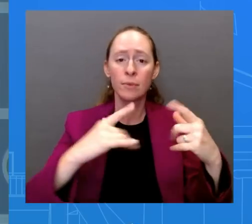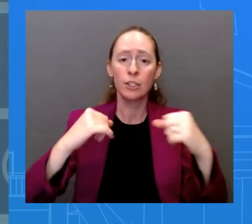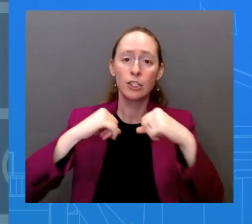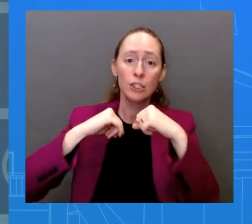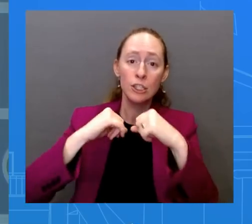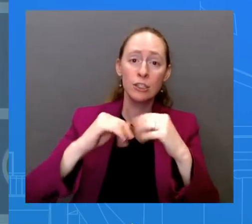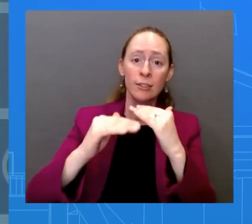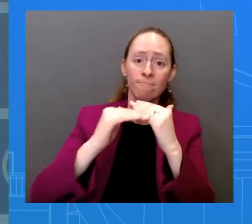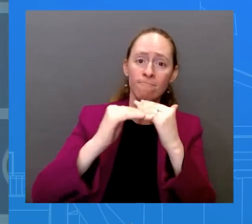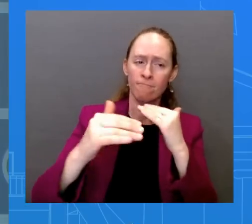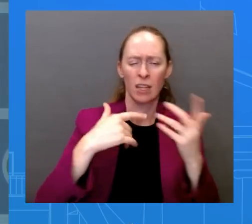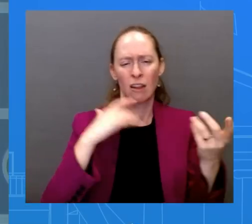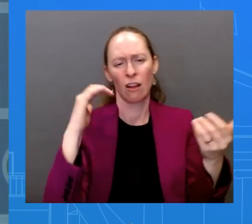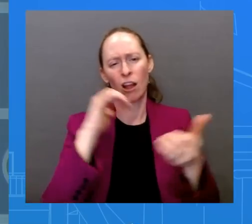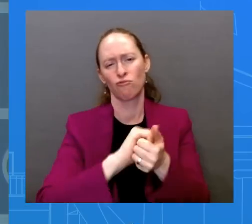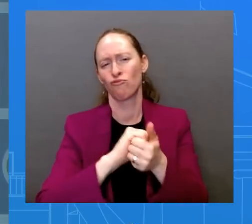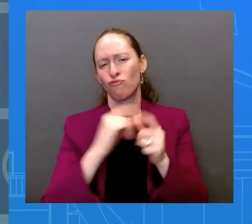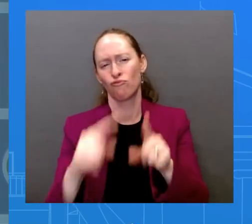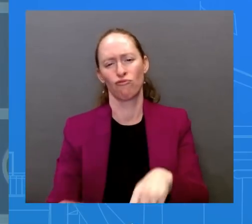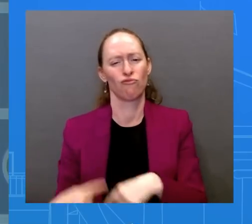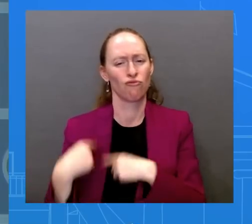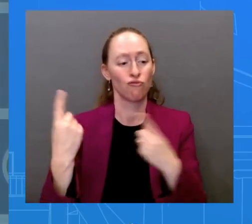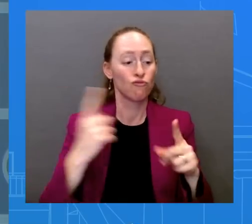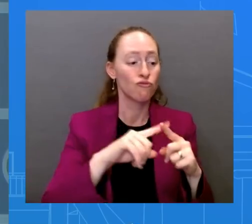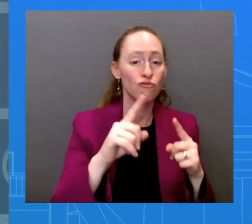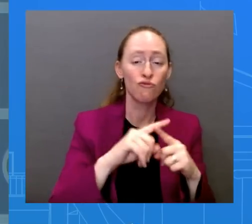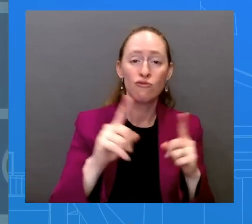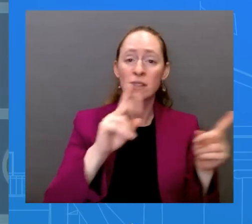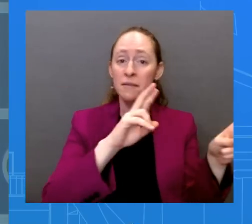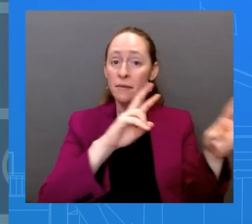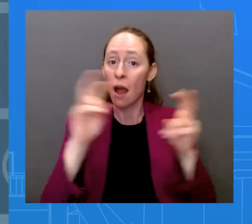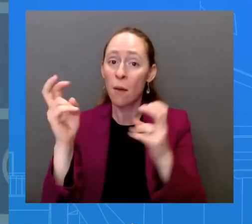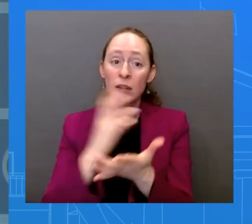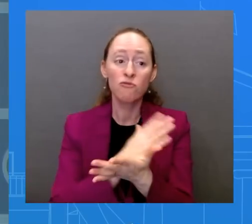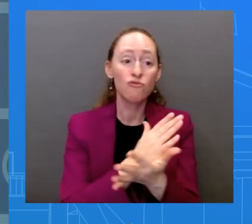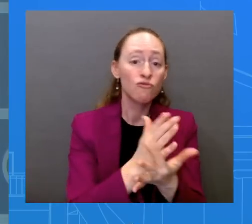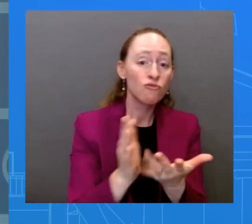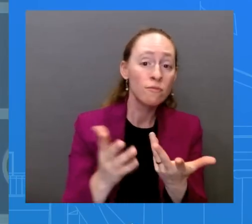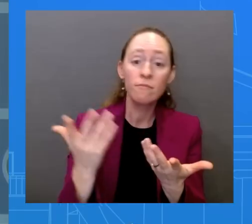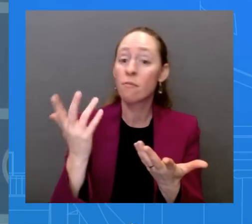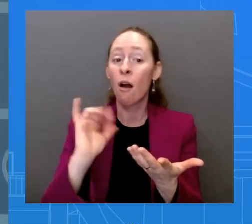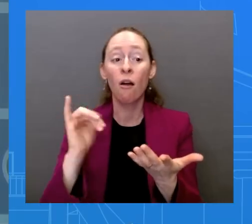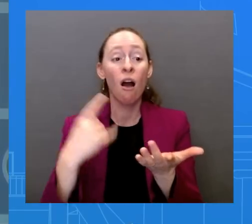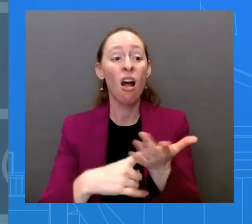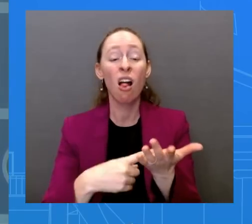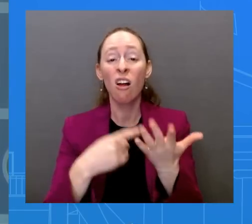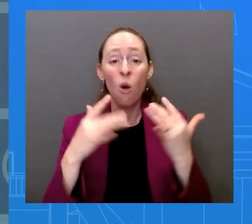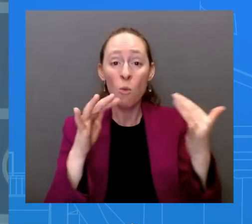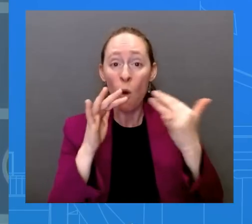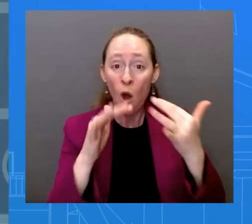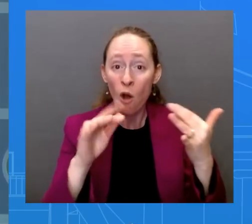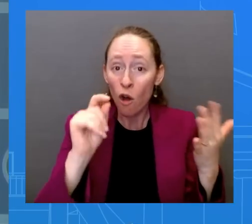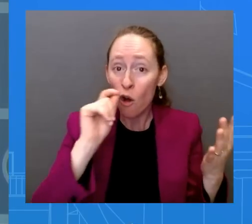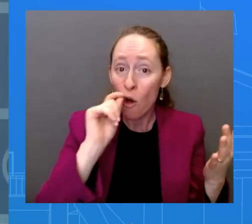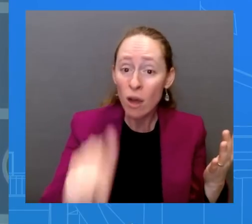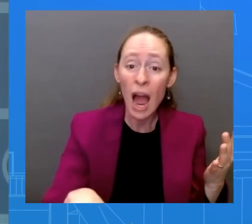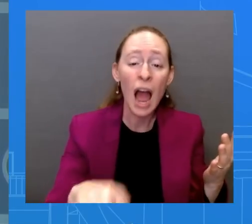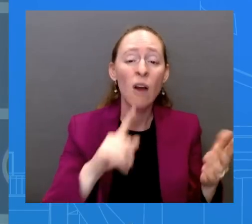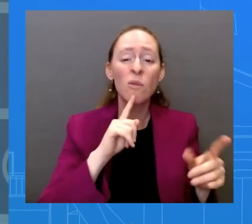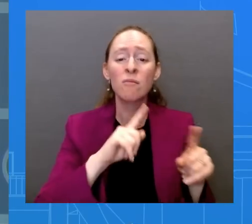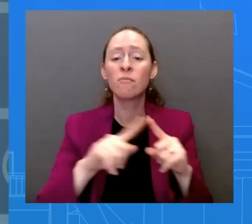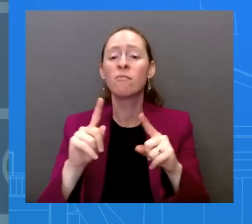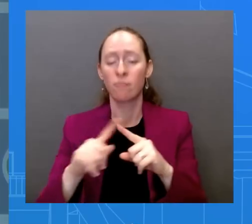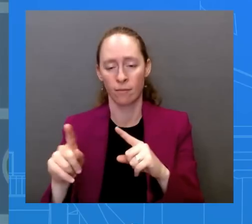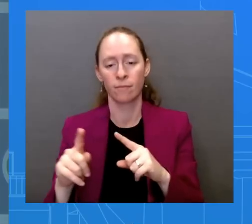of global challenges, as you all know, including the war in Ukraine. It is for these reasons that the President and First Lady thought it